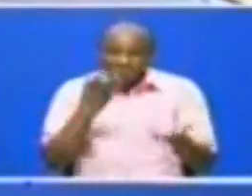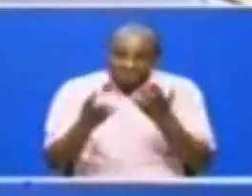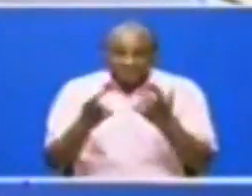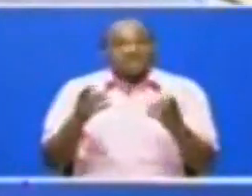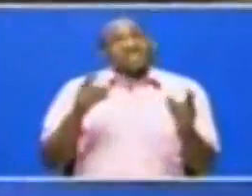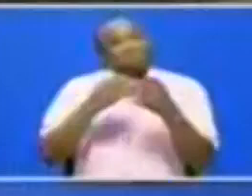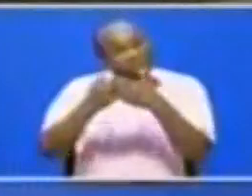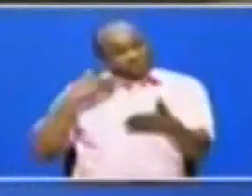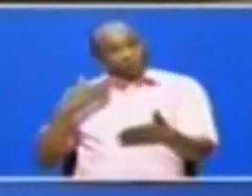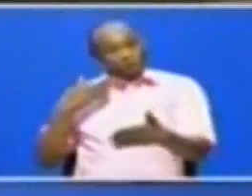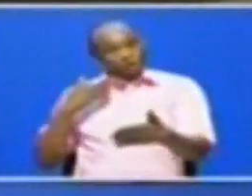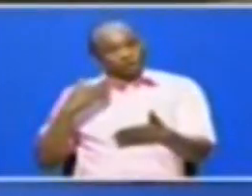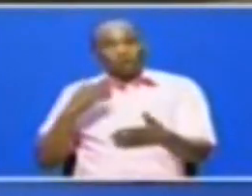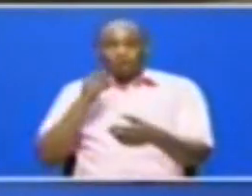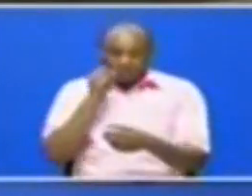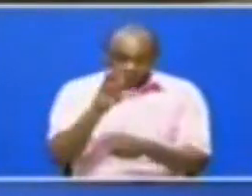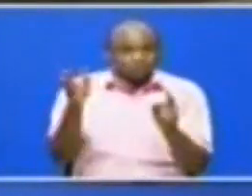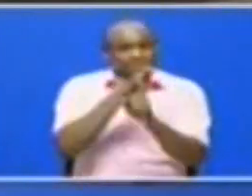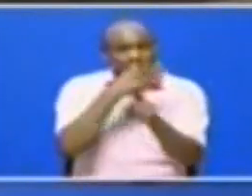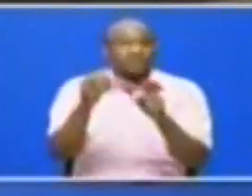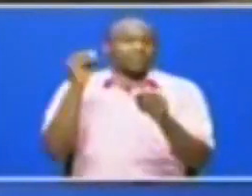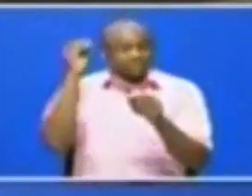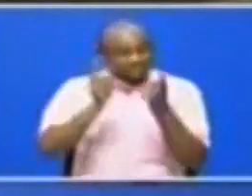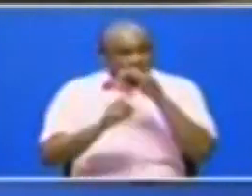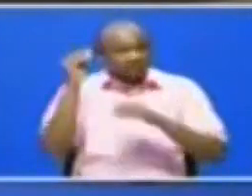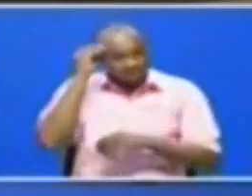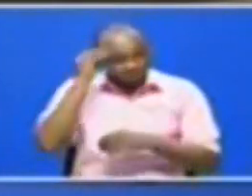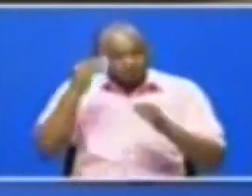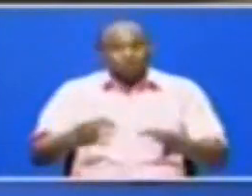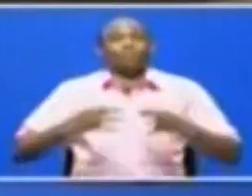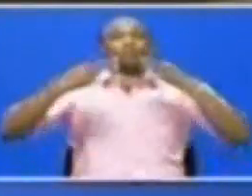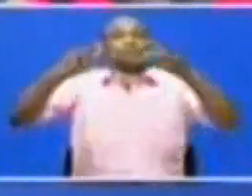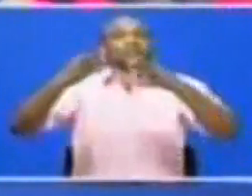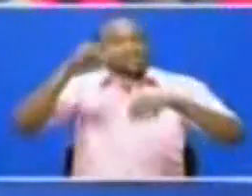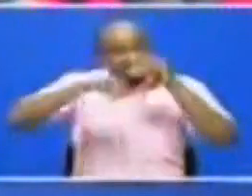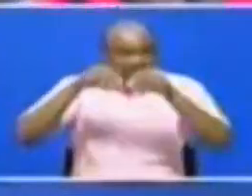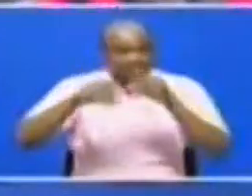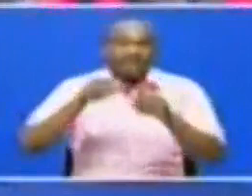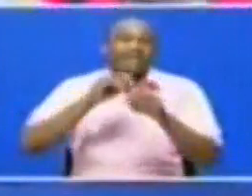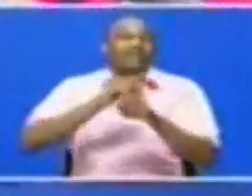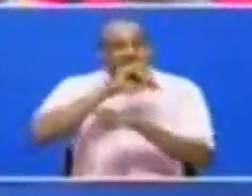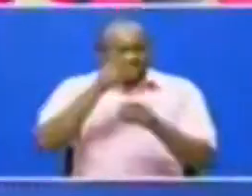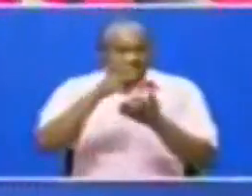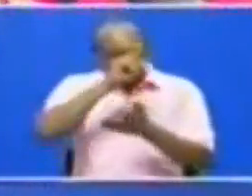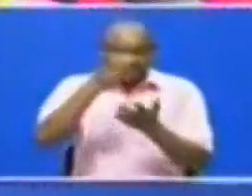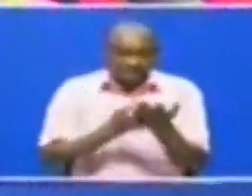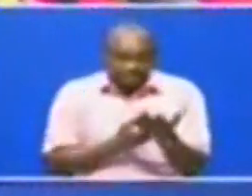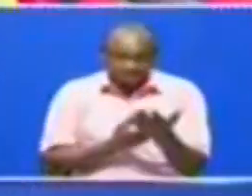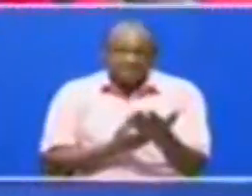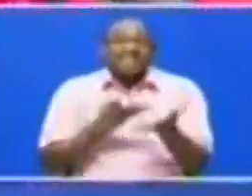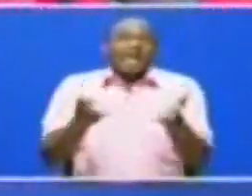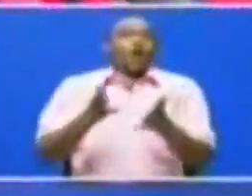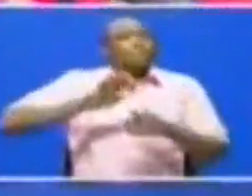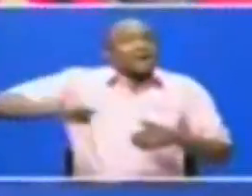way earlier, or to persuade the education ministry to postpone the exams. Ndani ya wiki ine,